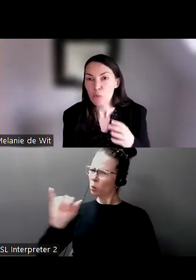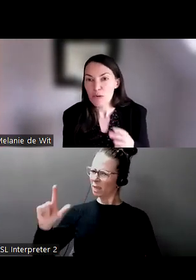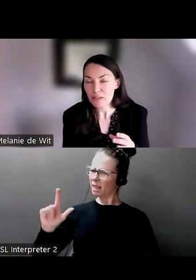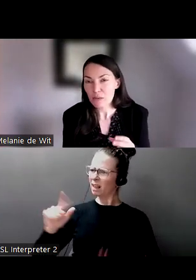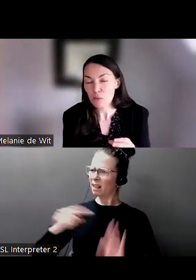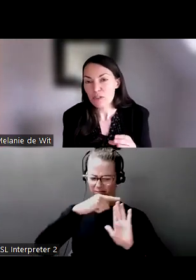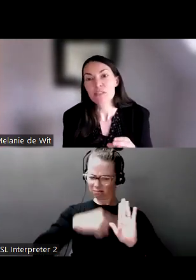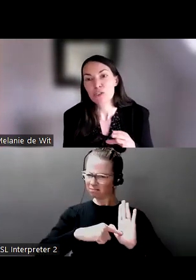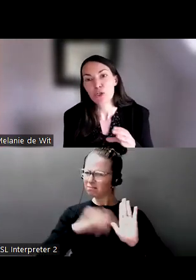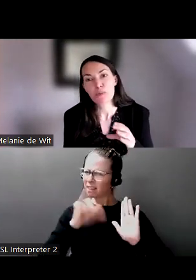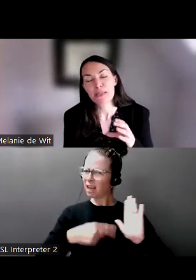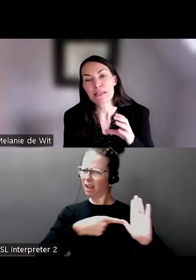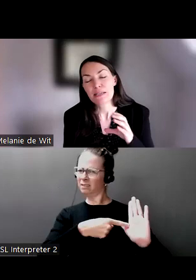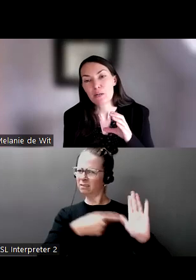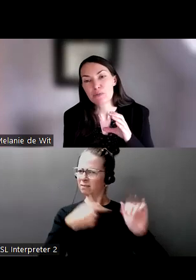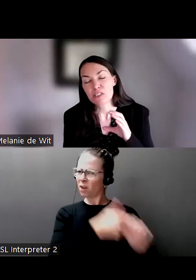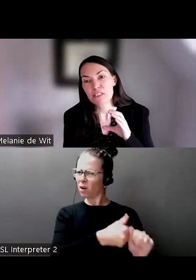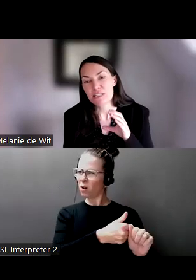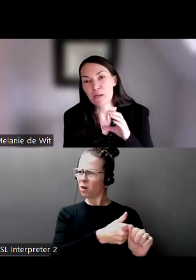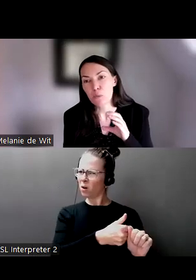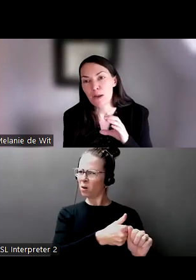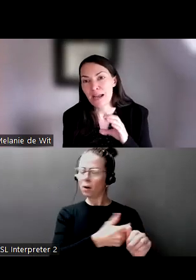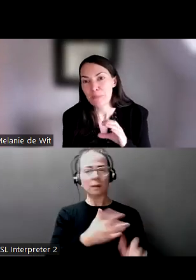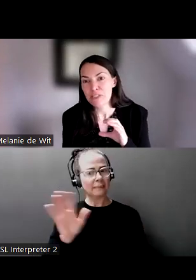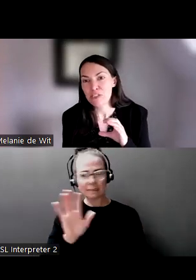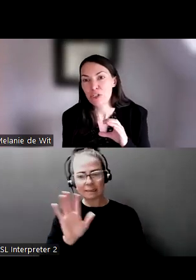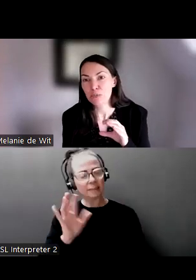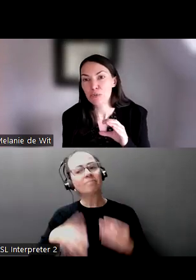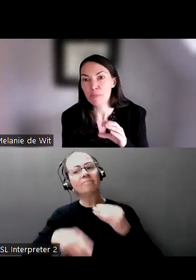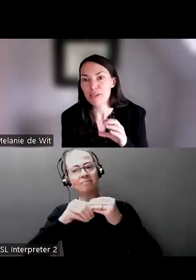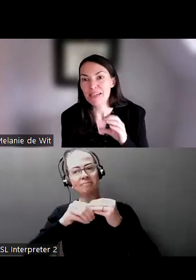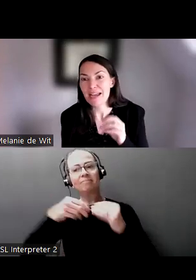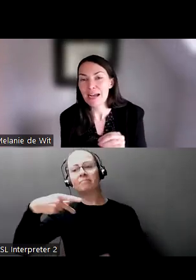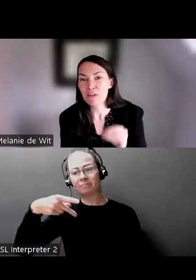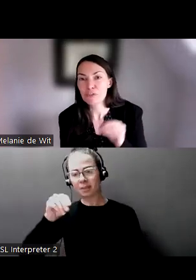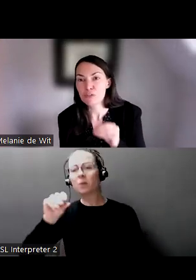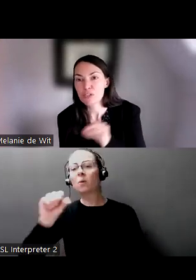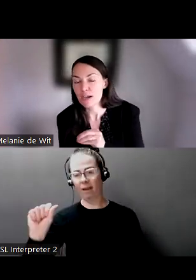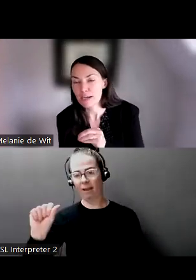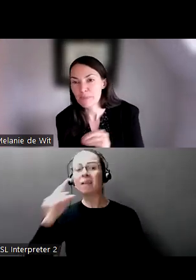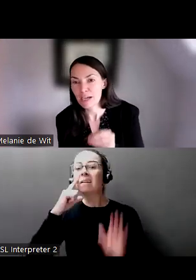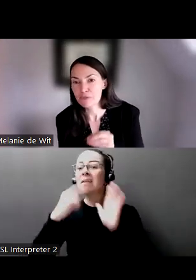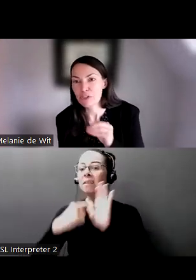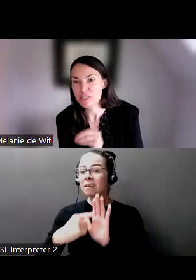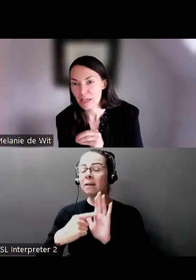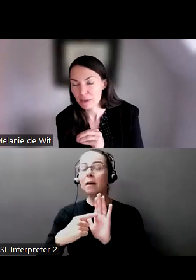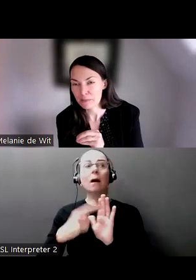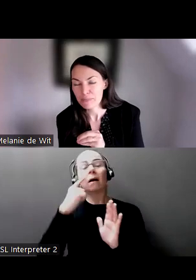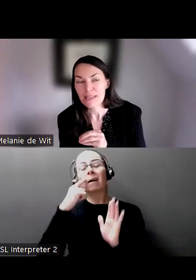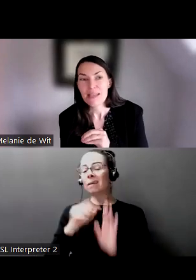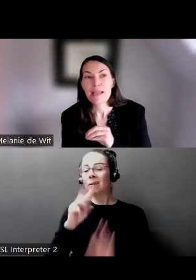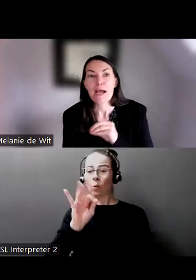a will help to decide what happens to your property after you die, after your